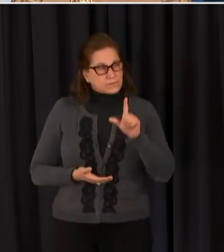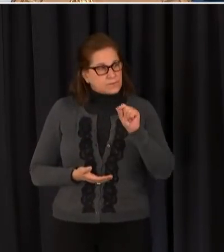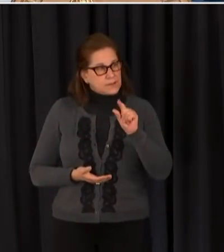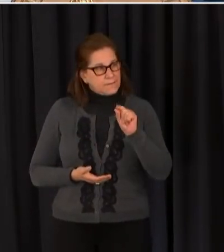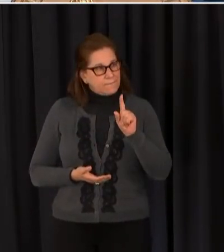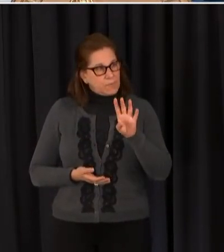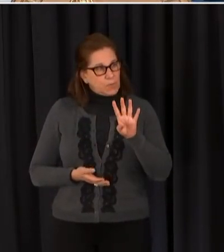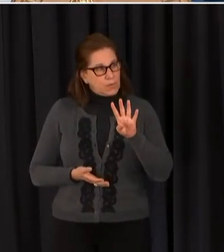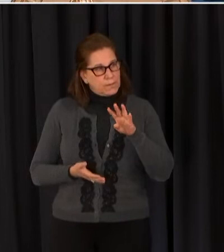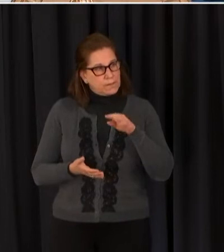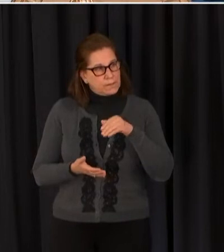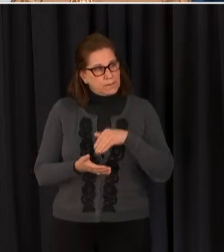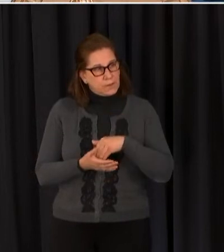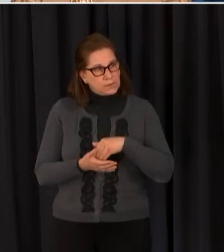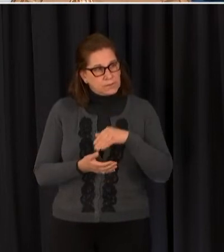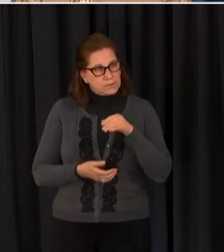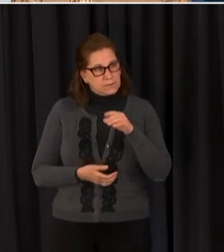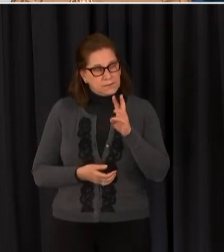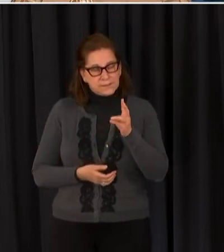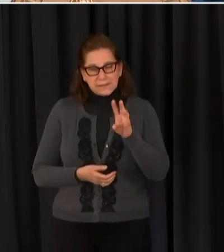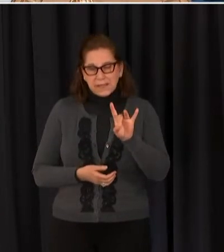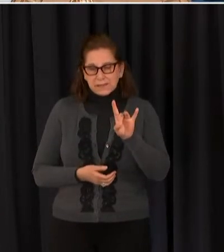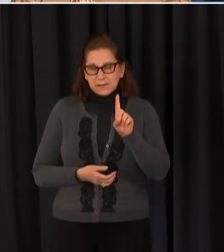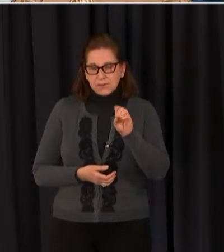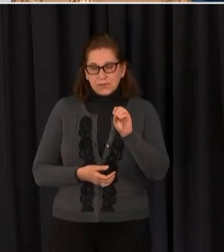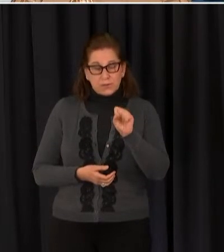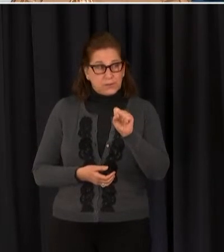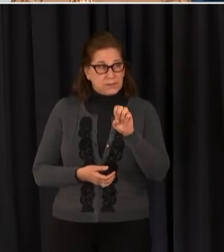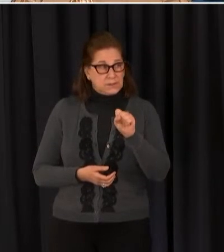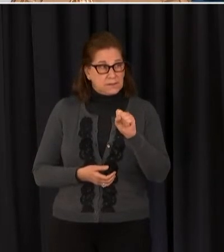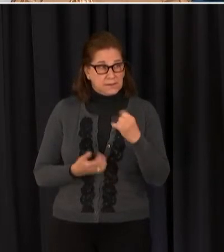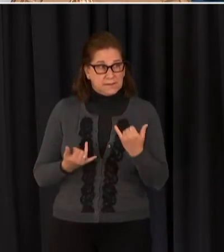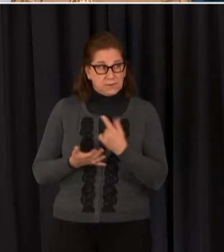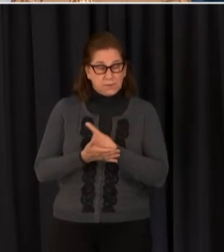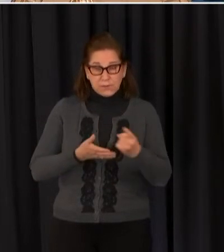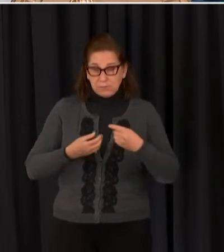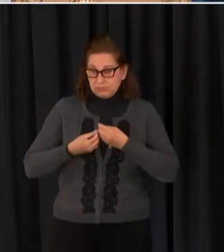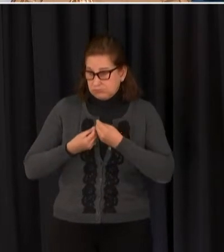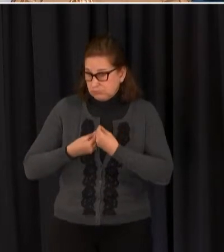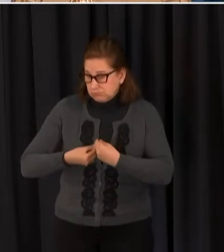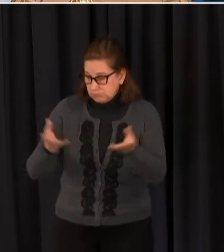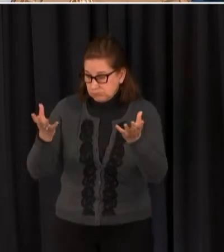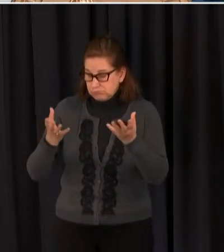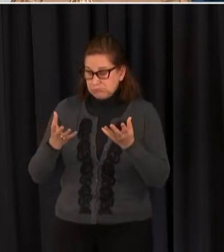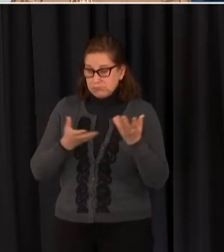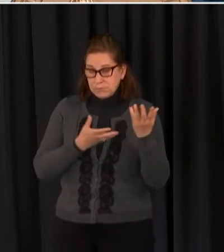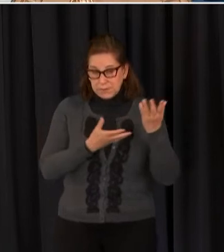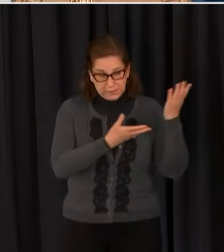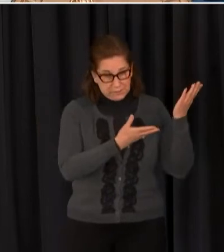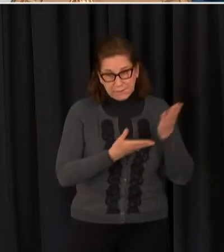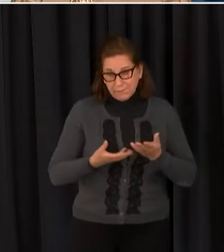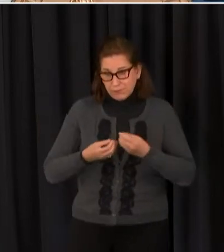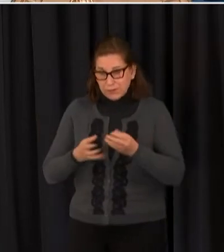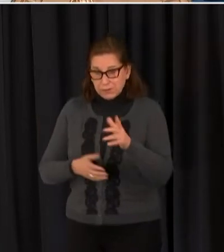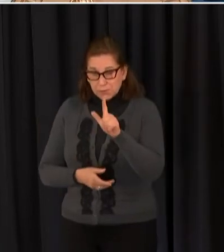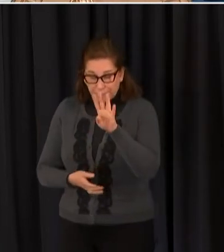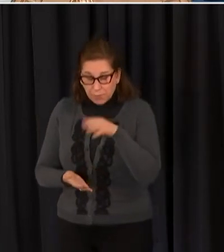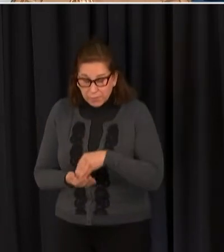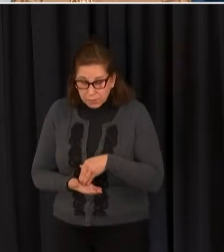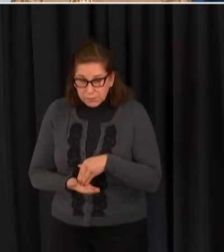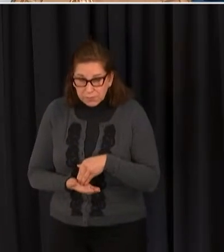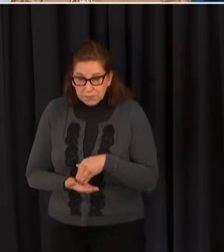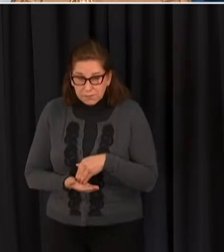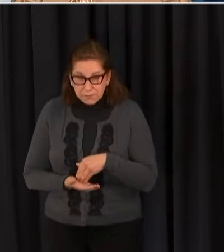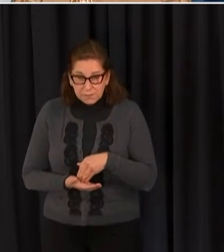This week, there will be 24,000 doses delivered to the district. We will distribute